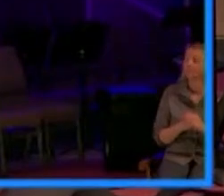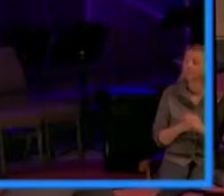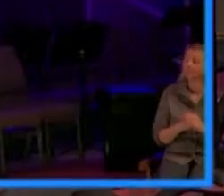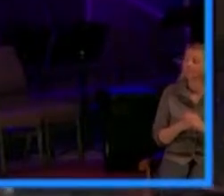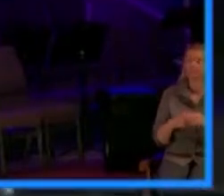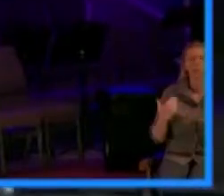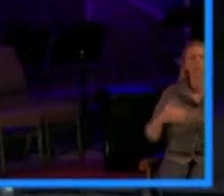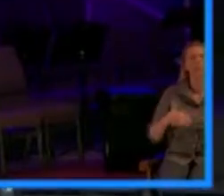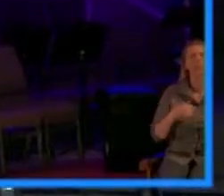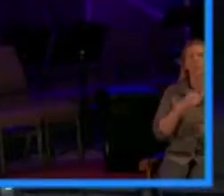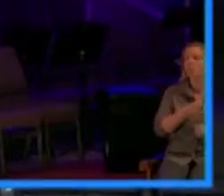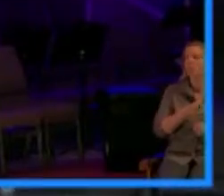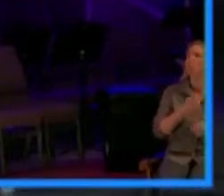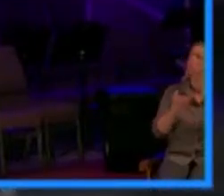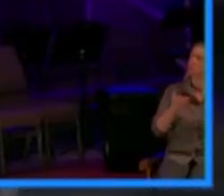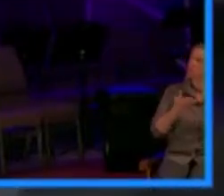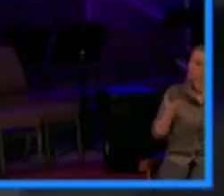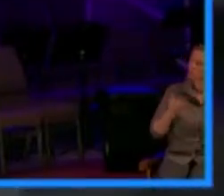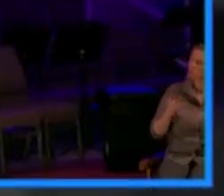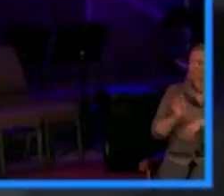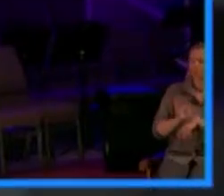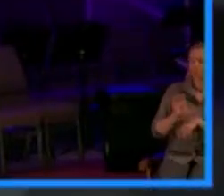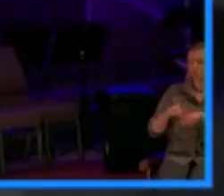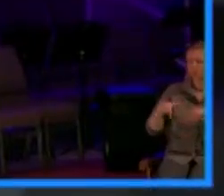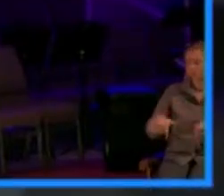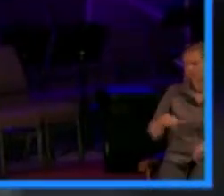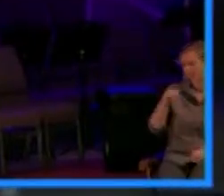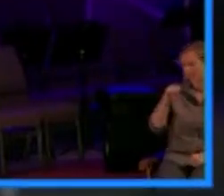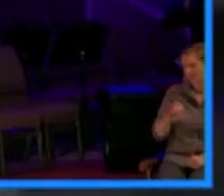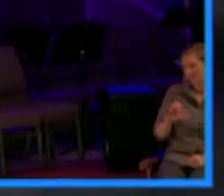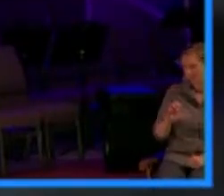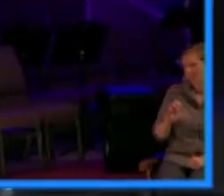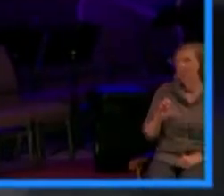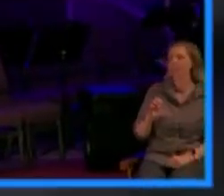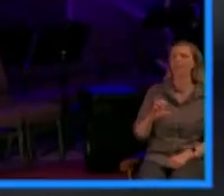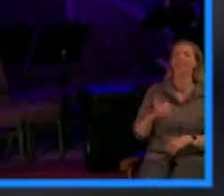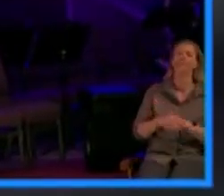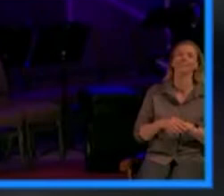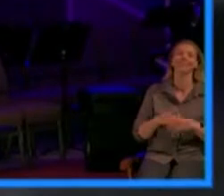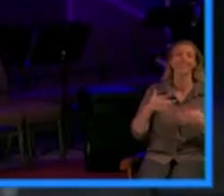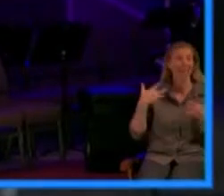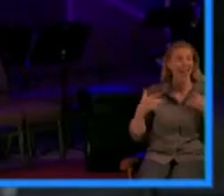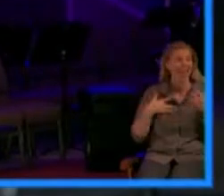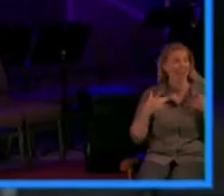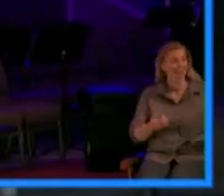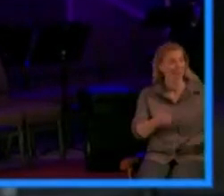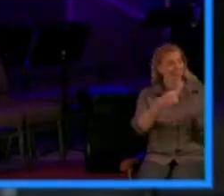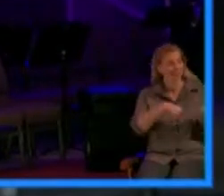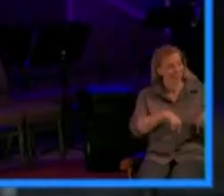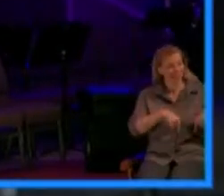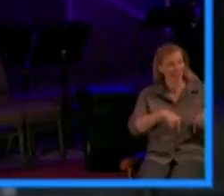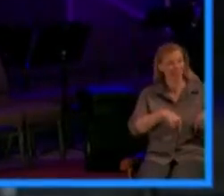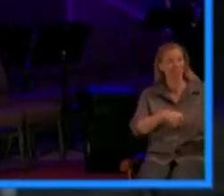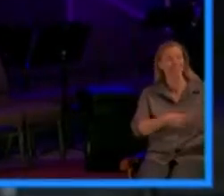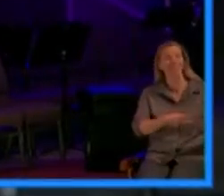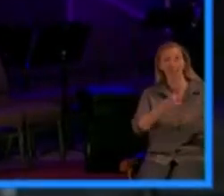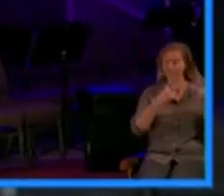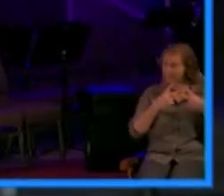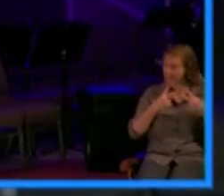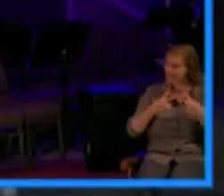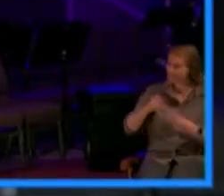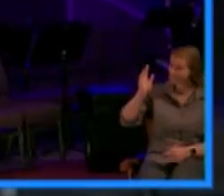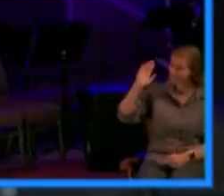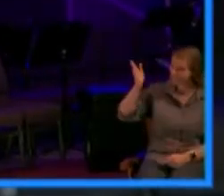job serving the churches of South Carolina. And so we are so thrilled and excited to have you with us this morning. I think the only